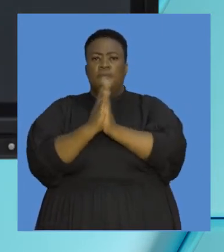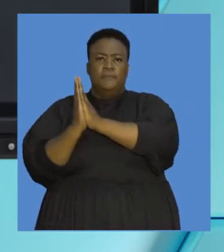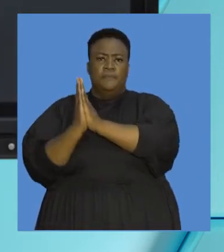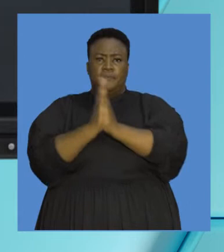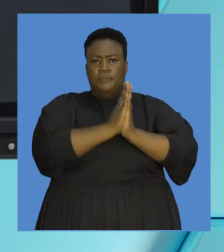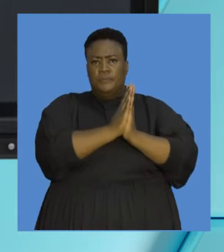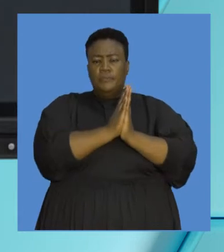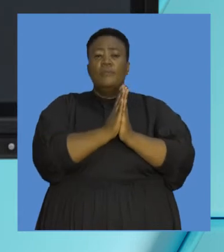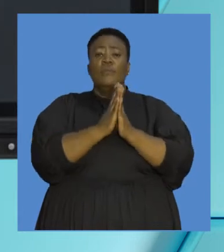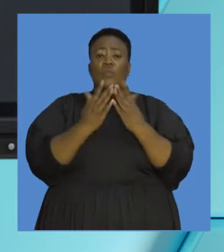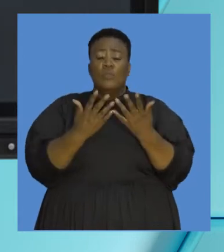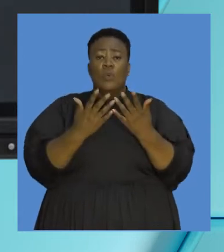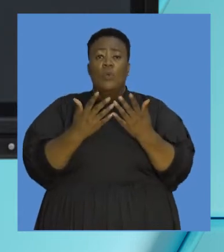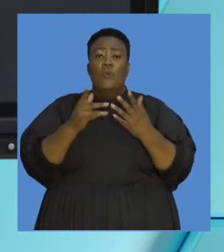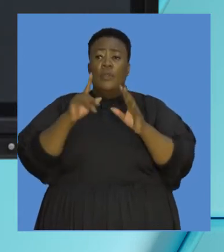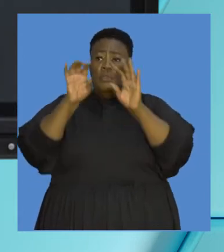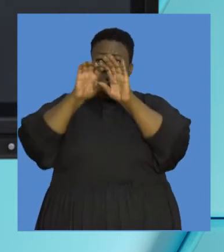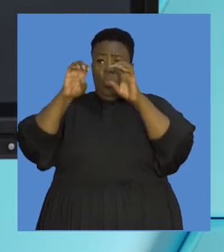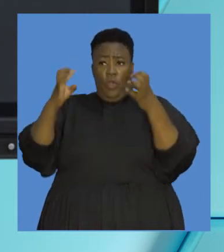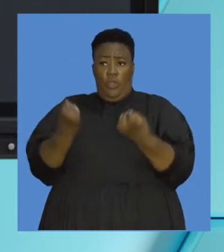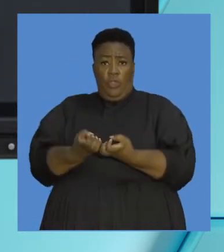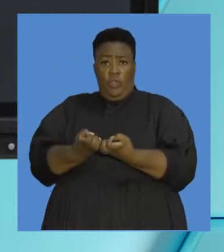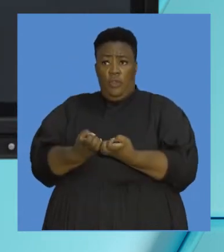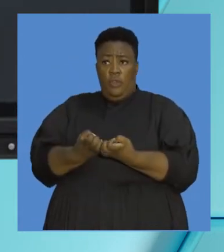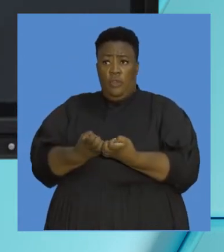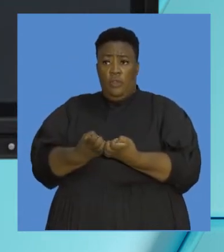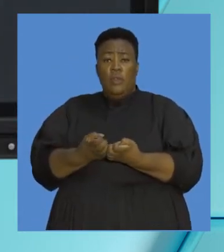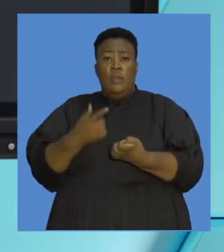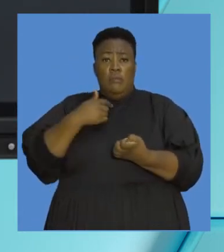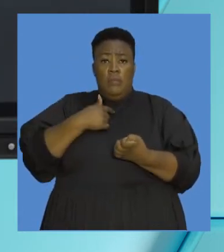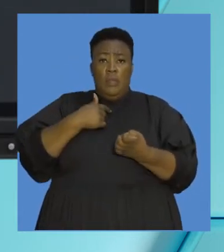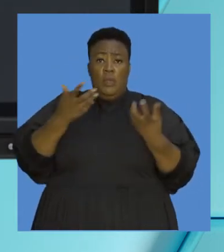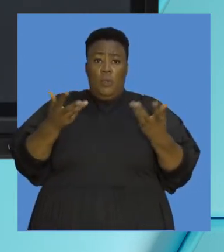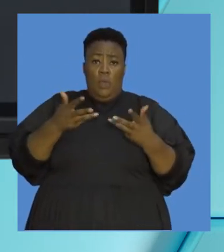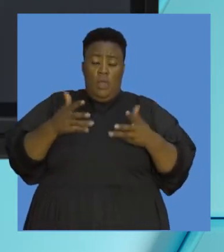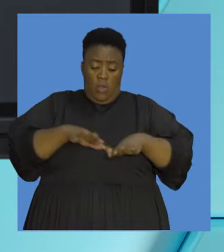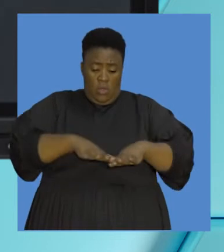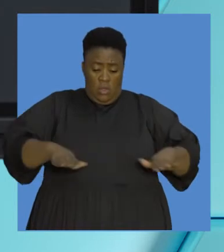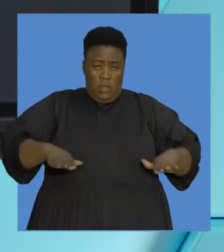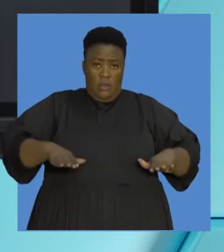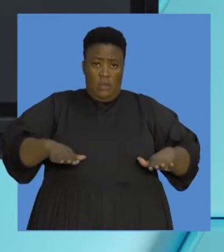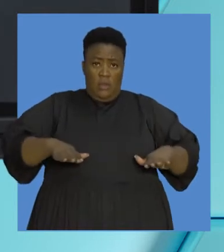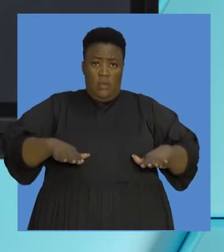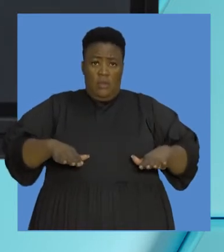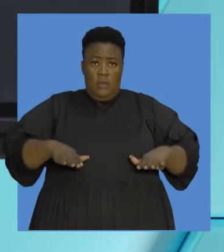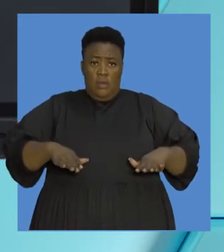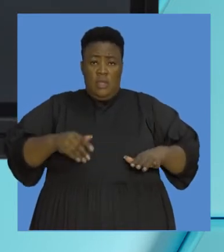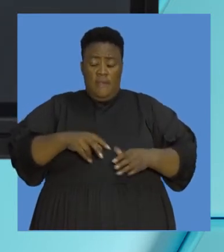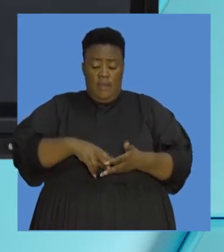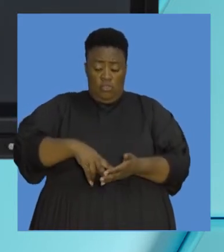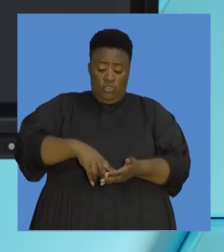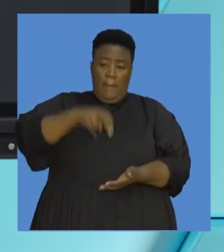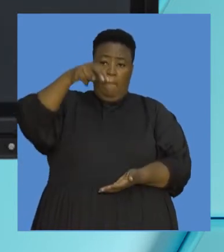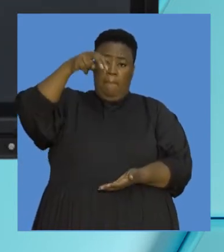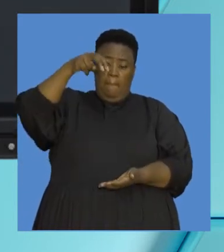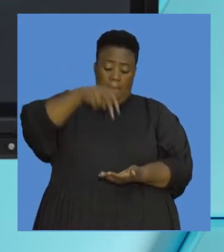because they're in contact. When we look at the earth, I'm attracted to the earth, and I